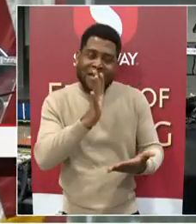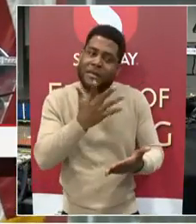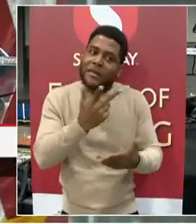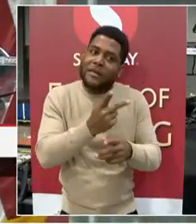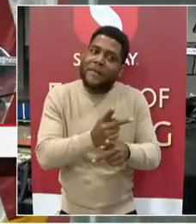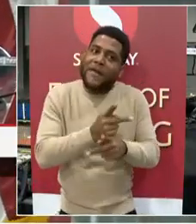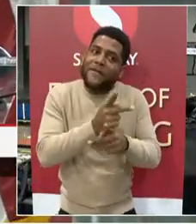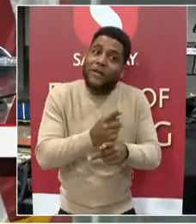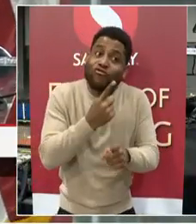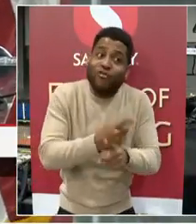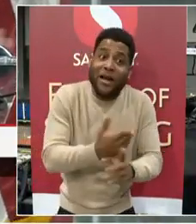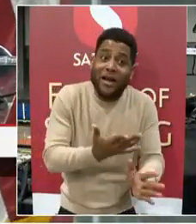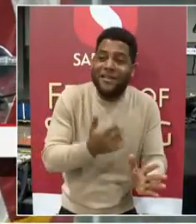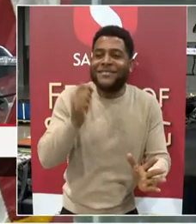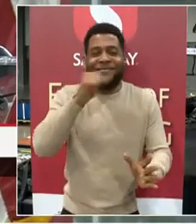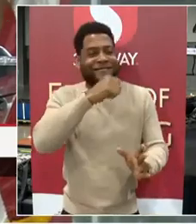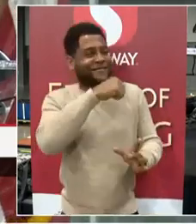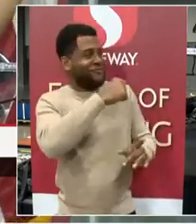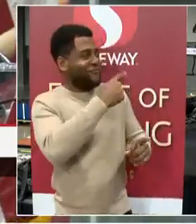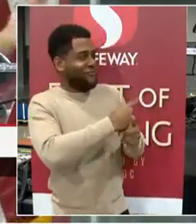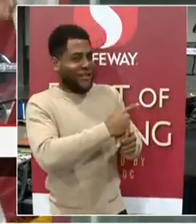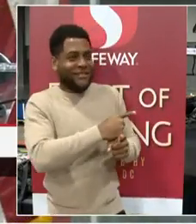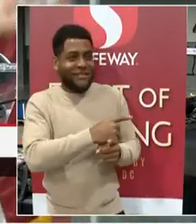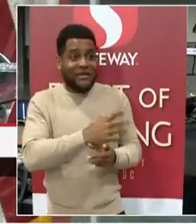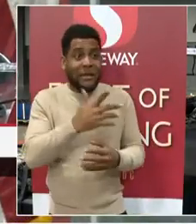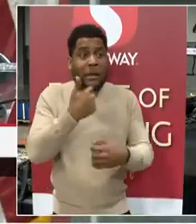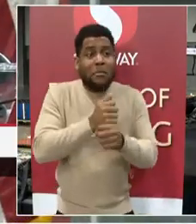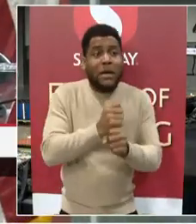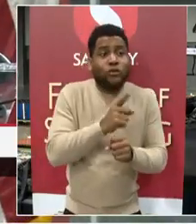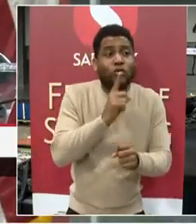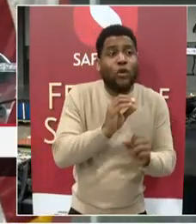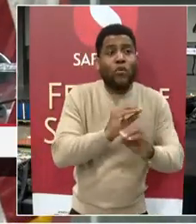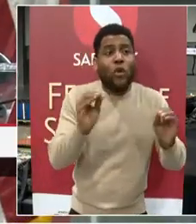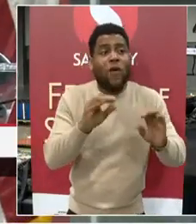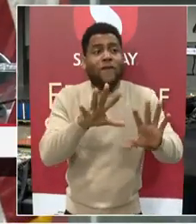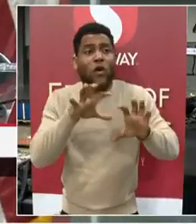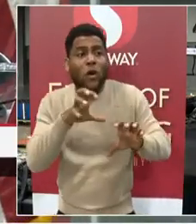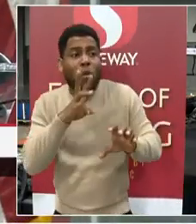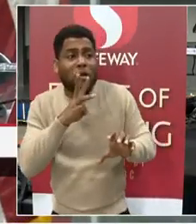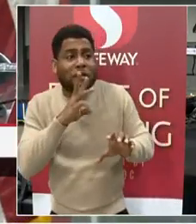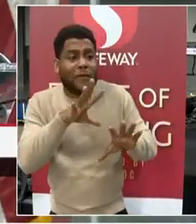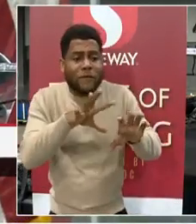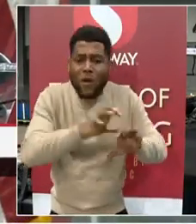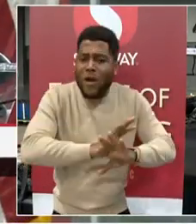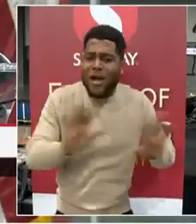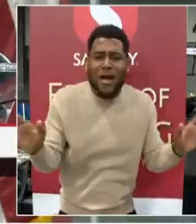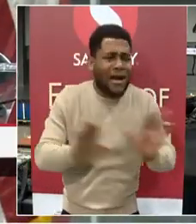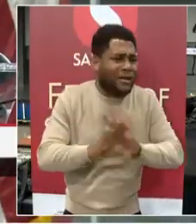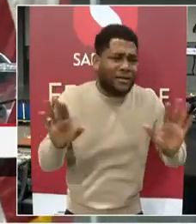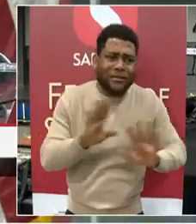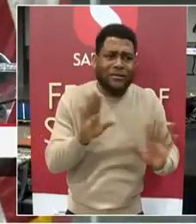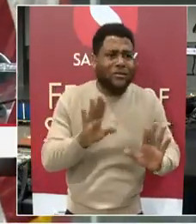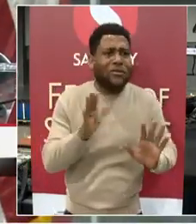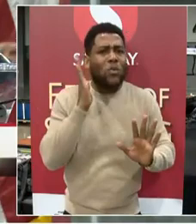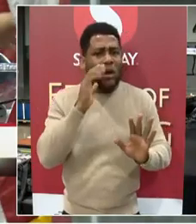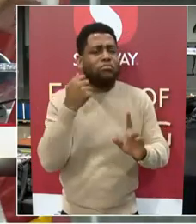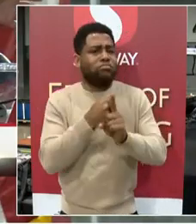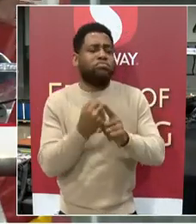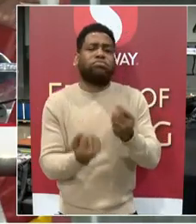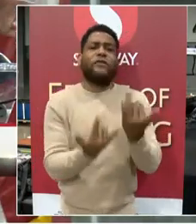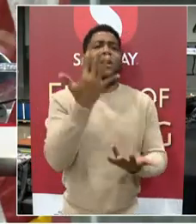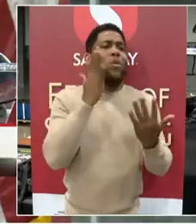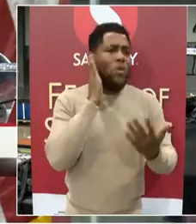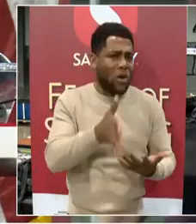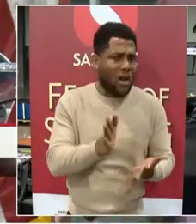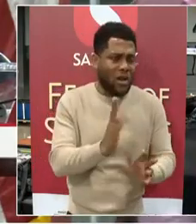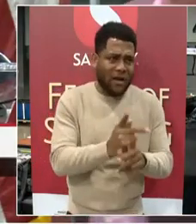Make sure there's no water crystals because they'll splatter and we'll have a fire. But make sure you got your turkey from Safeway.